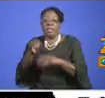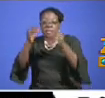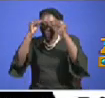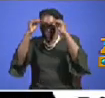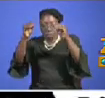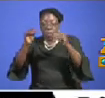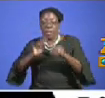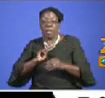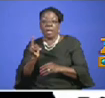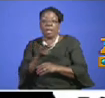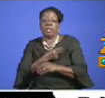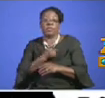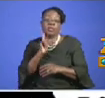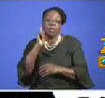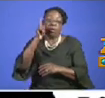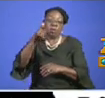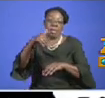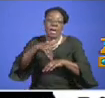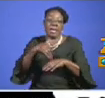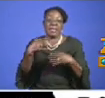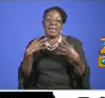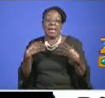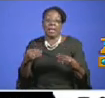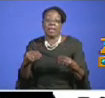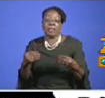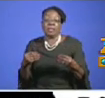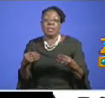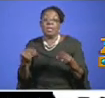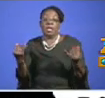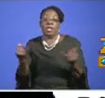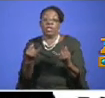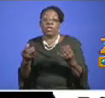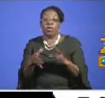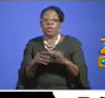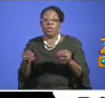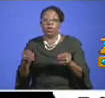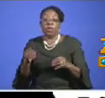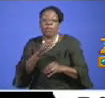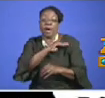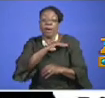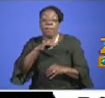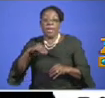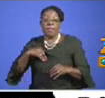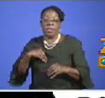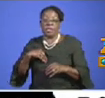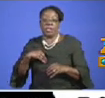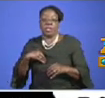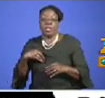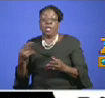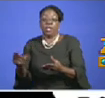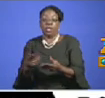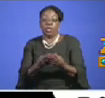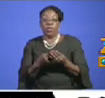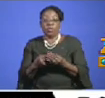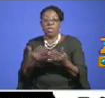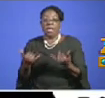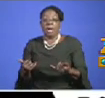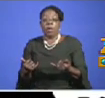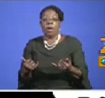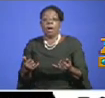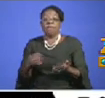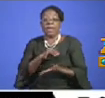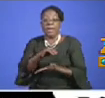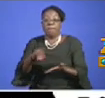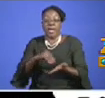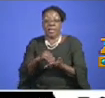to look at the health welfare of our membership. The union currently has a medical plan, and we would like